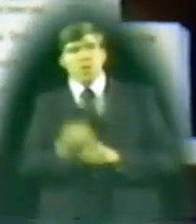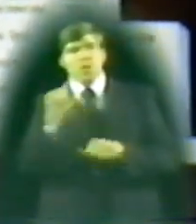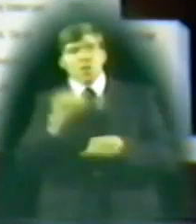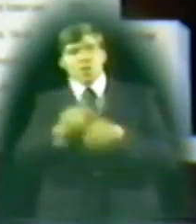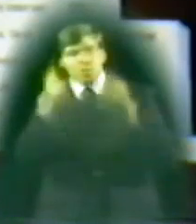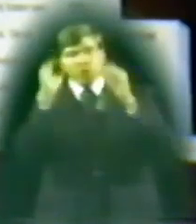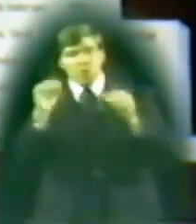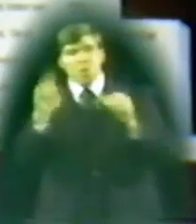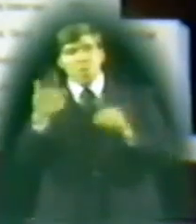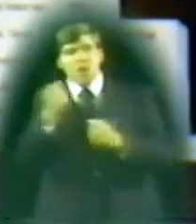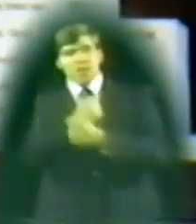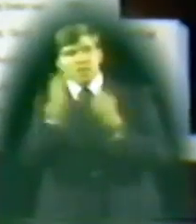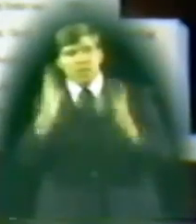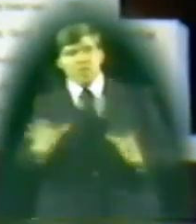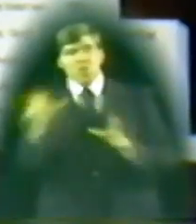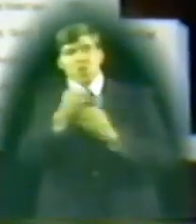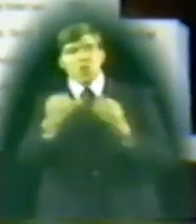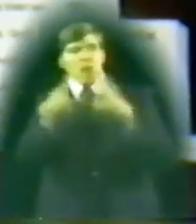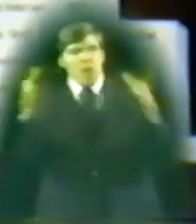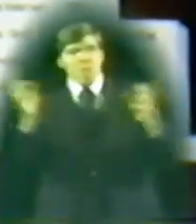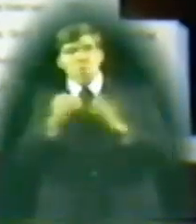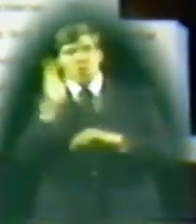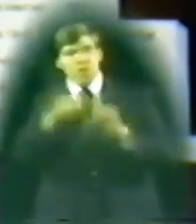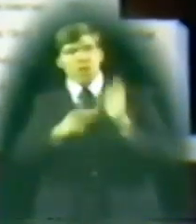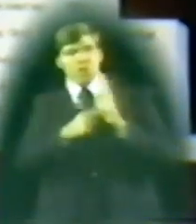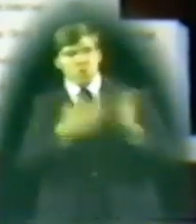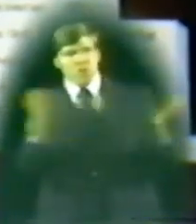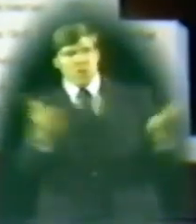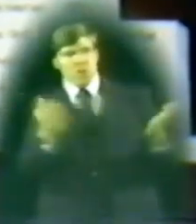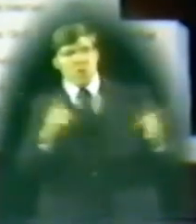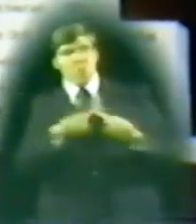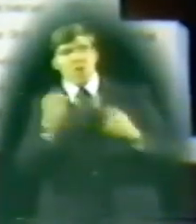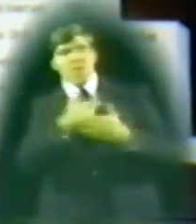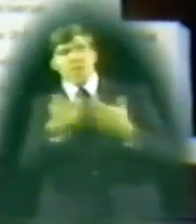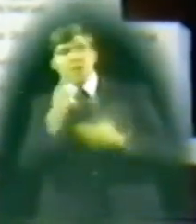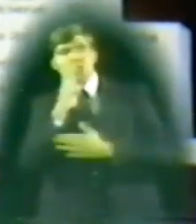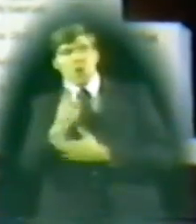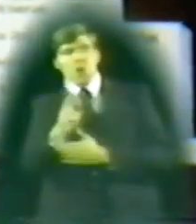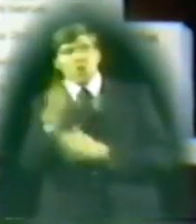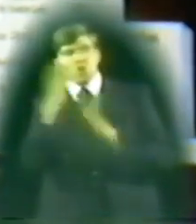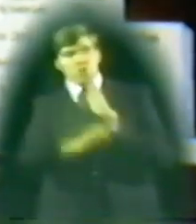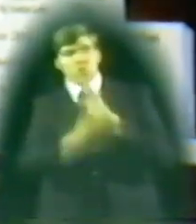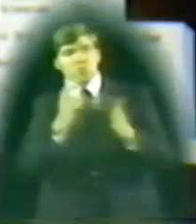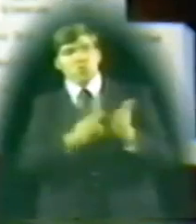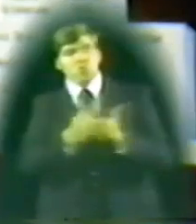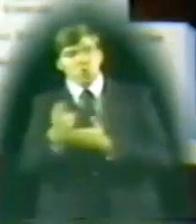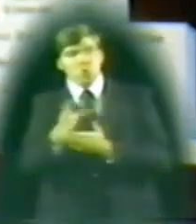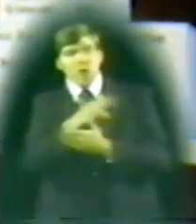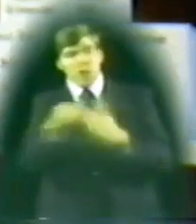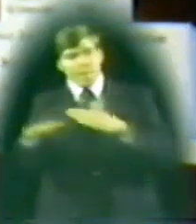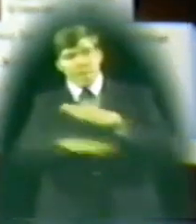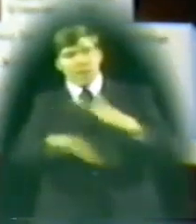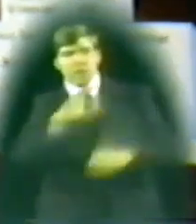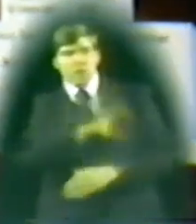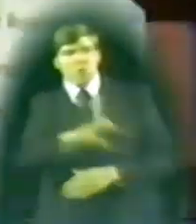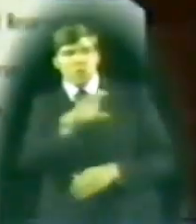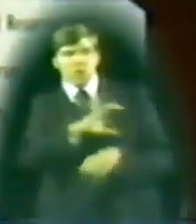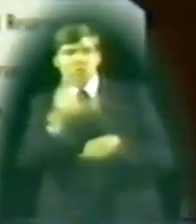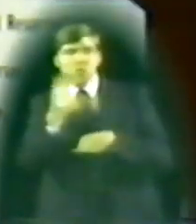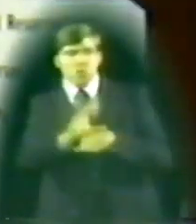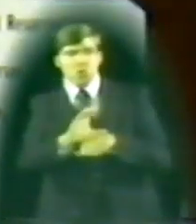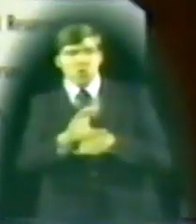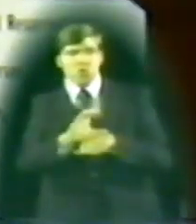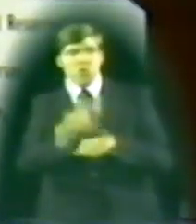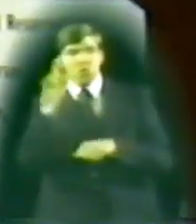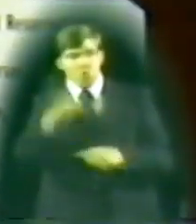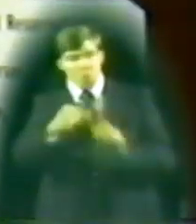by the Savior included, of course, much more than is outlined here. But these are scripturally true and basic characteristics of the church.